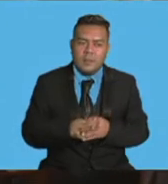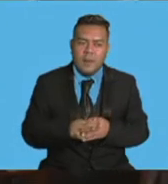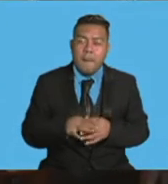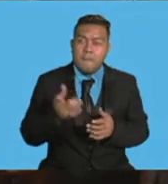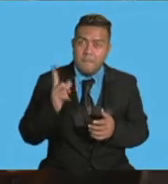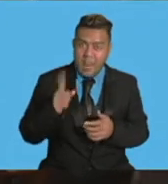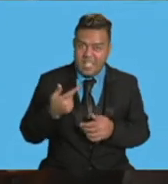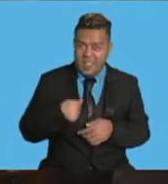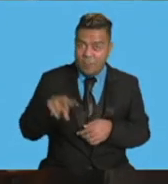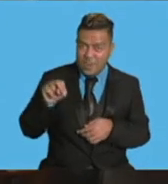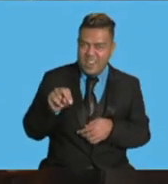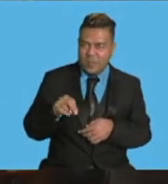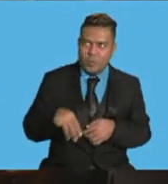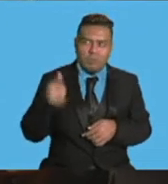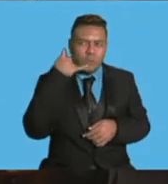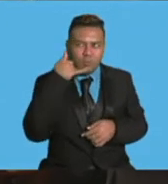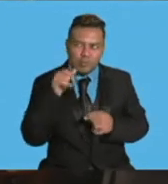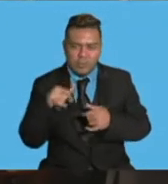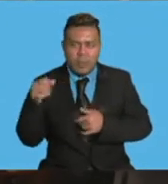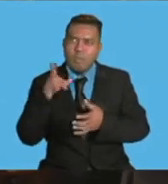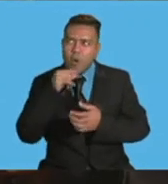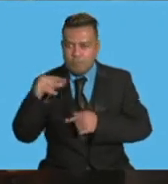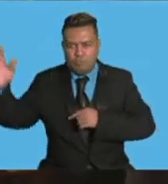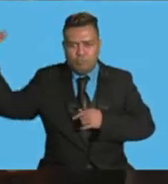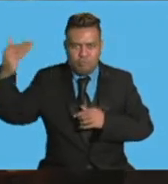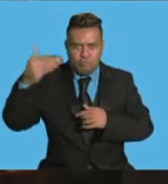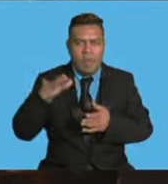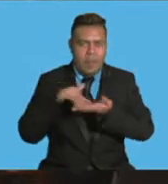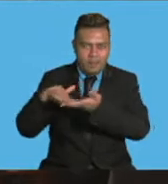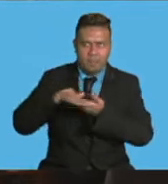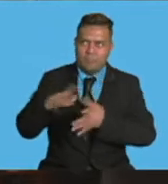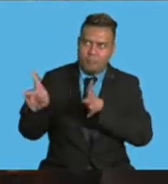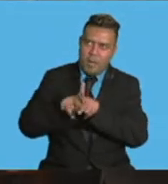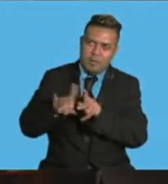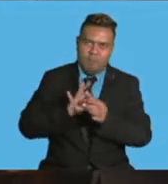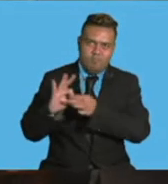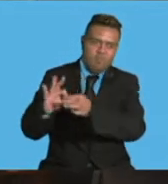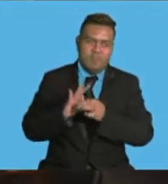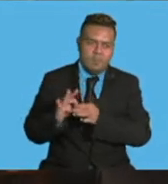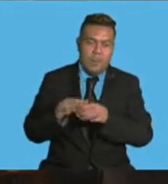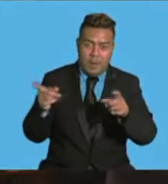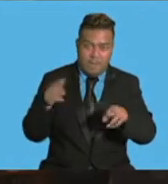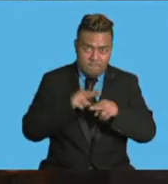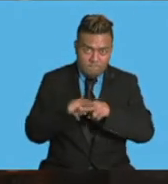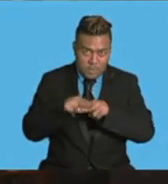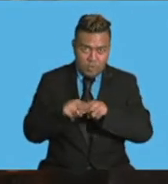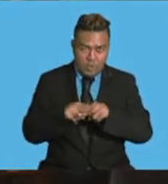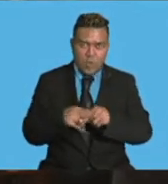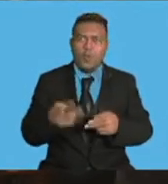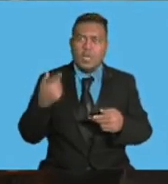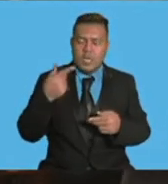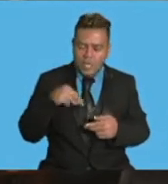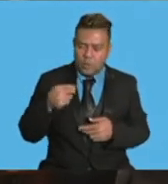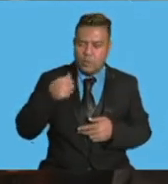well. But we in Fiji, we also have allocation, if it is needed, to